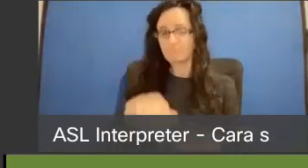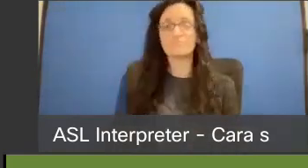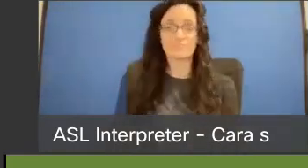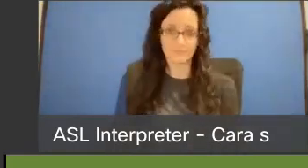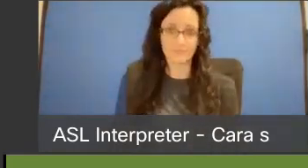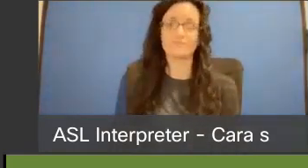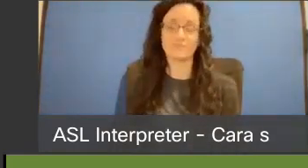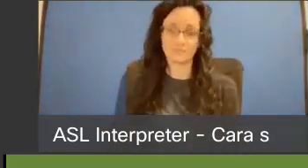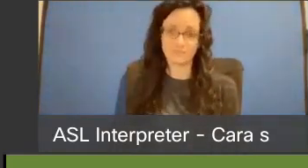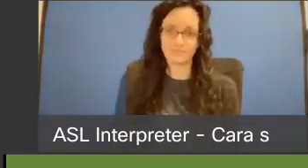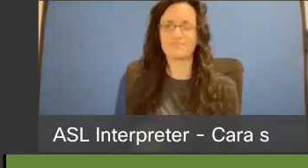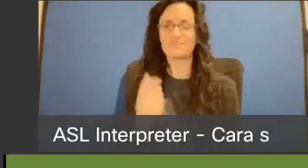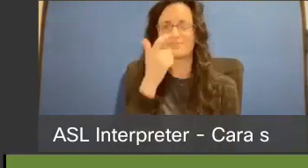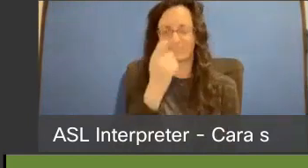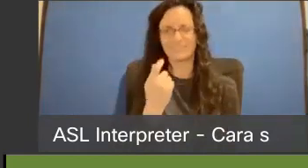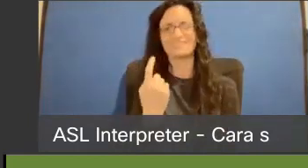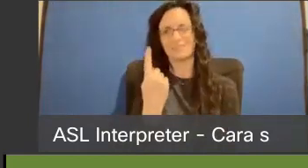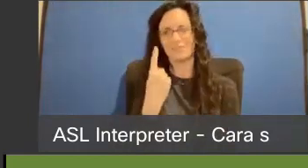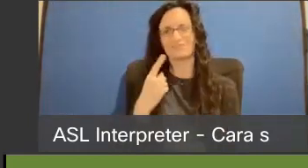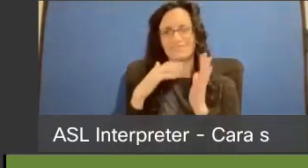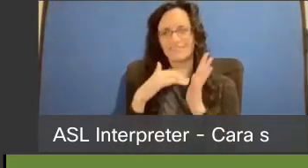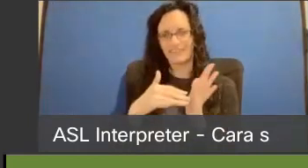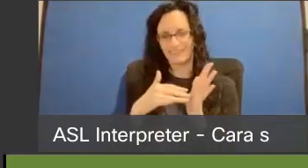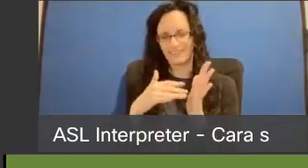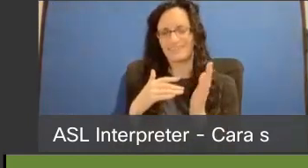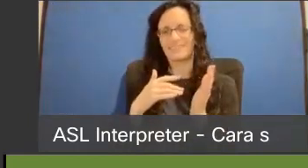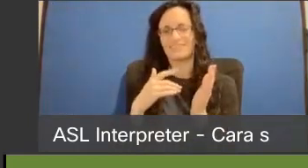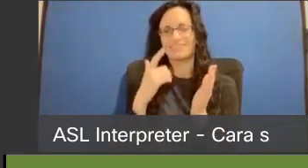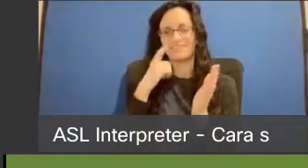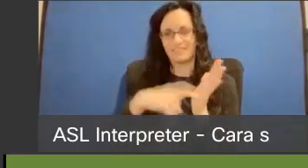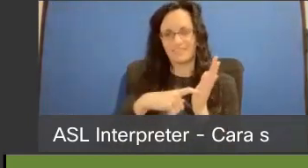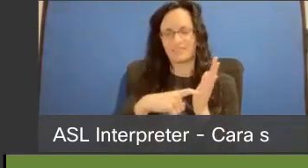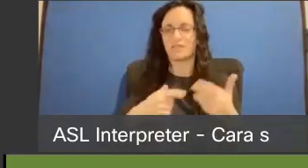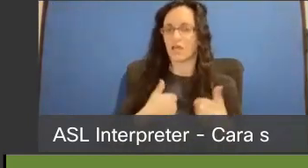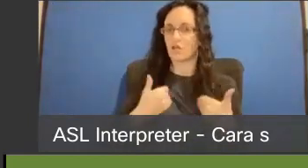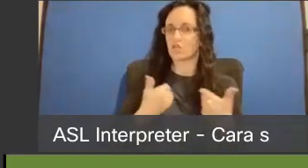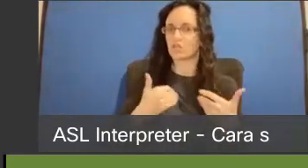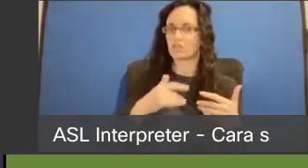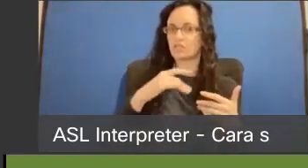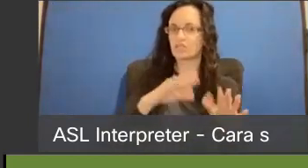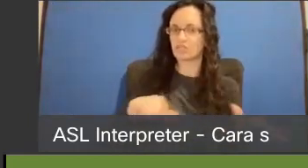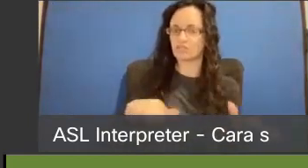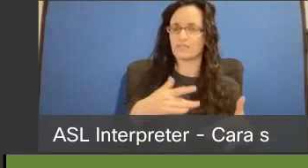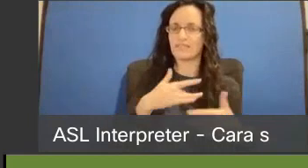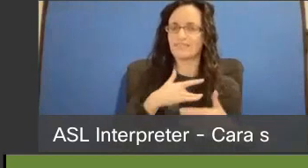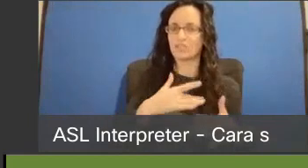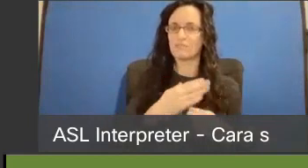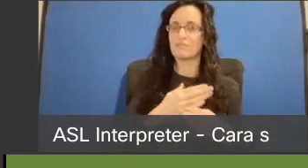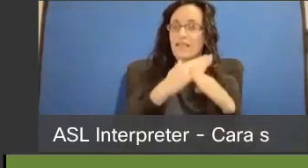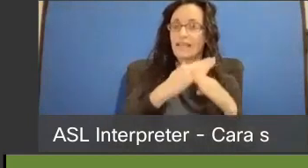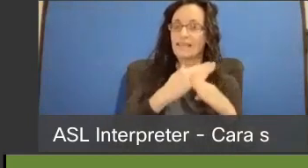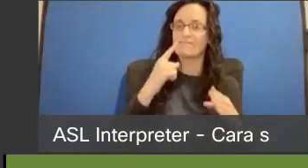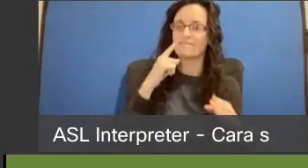Mm-hmm. Interesting. One study noted that younger children tend to be more of a protective factor for women, older